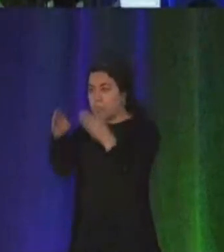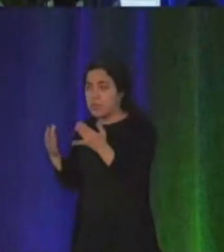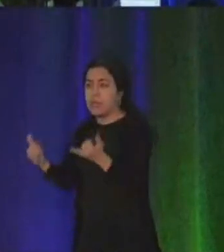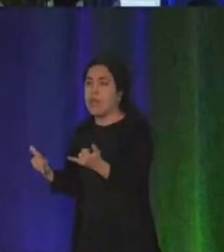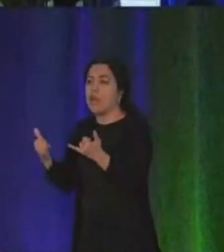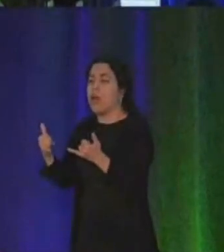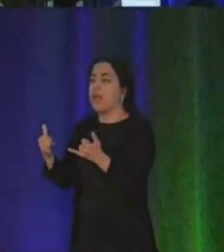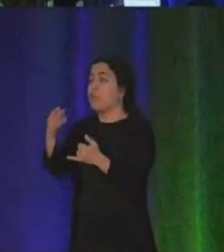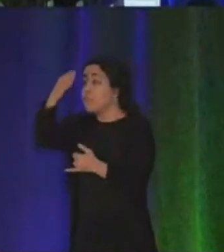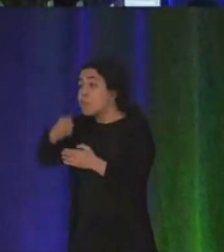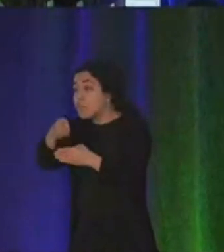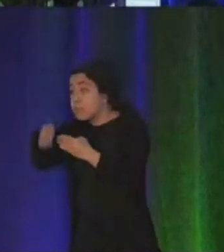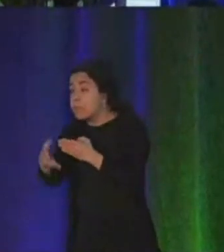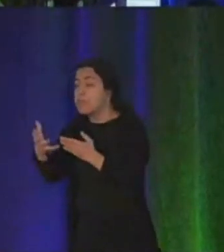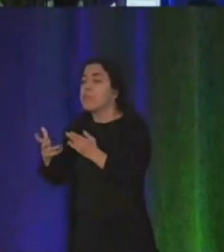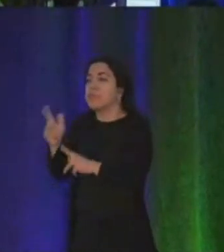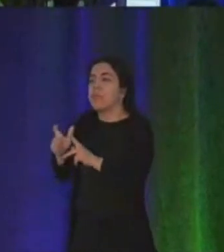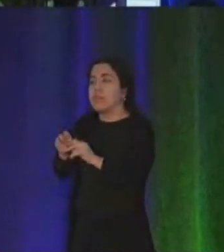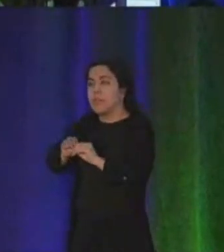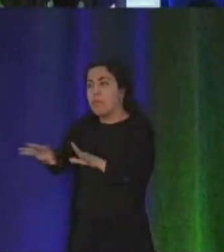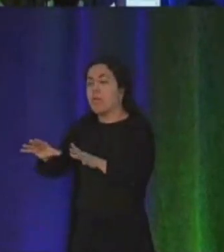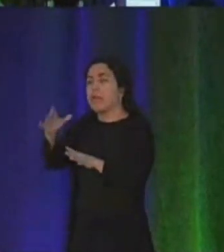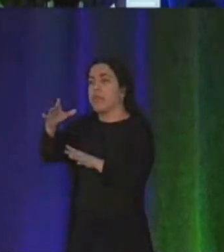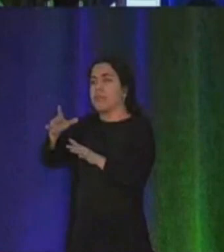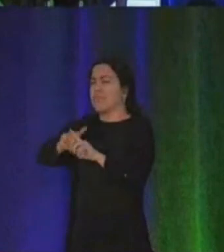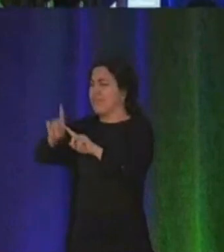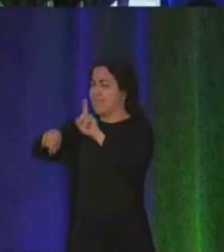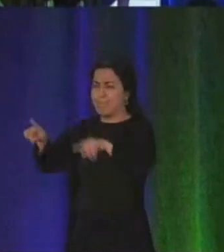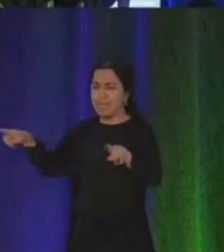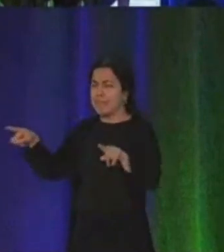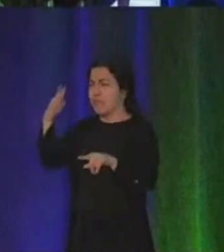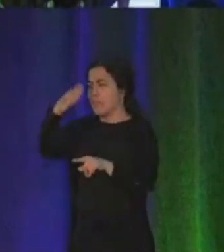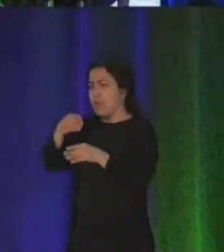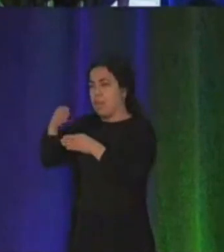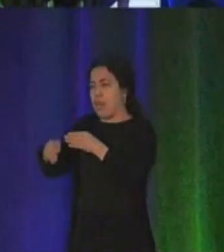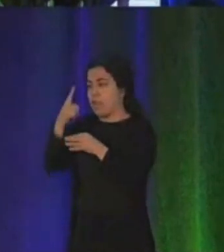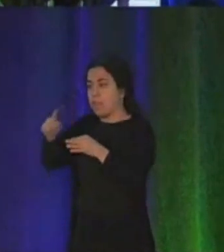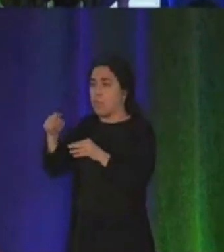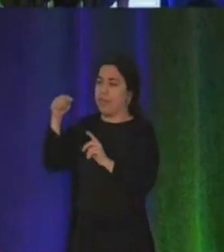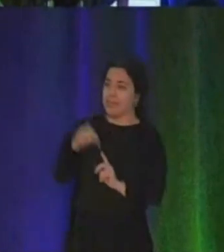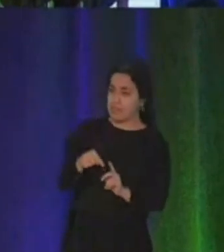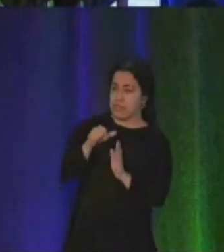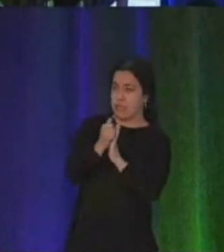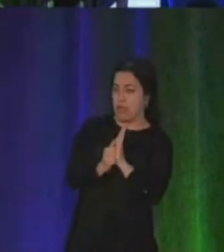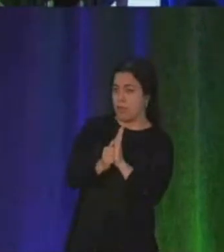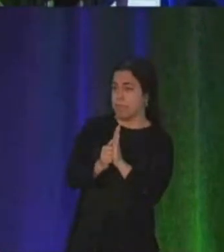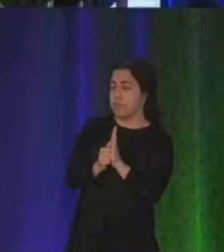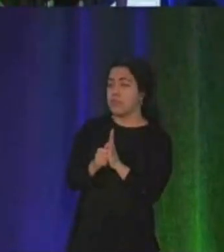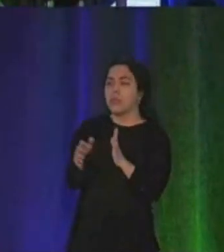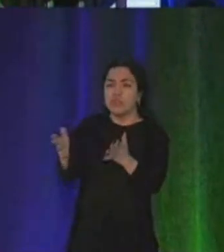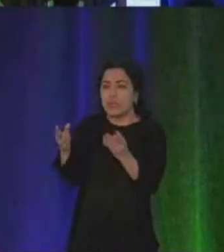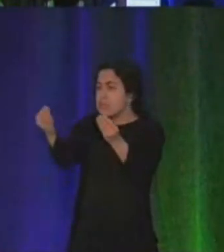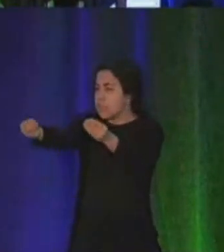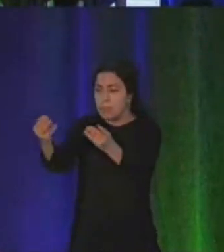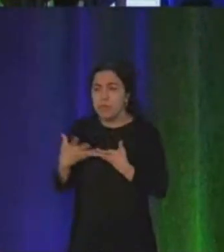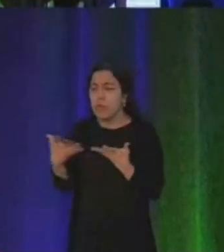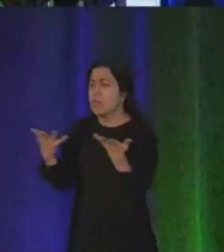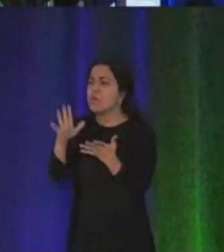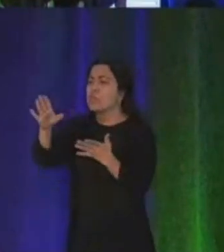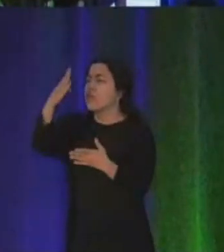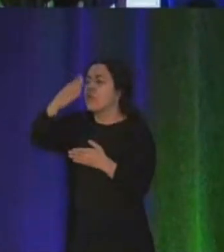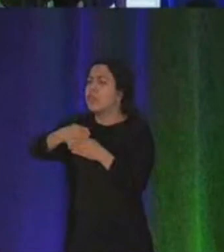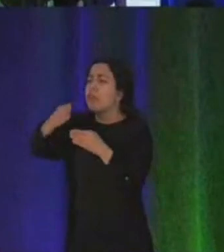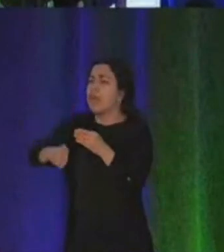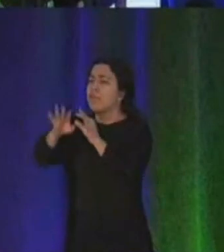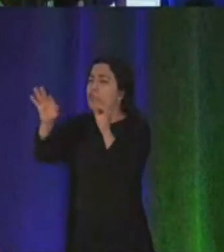people deploy various front ends to their AWS account. So just call it out. What are some front-end frameworks you guys